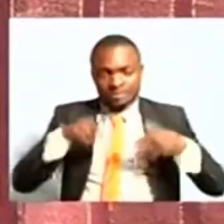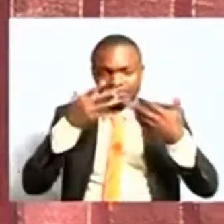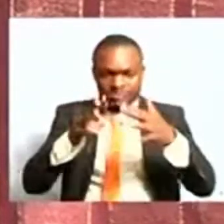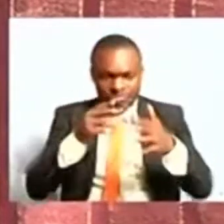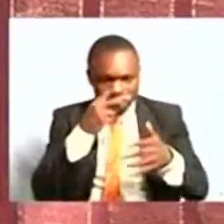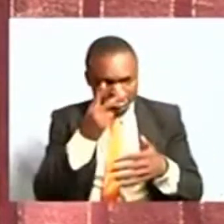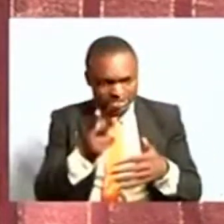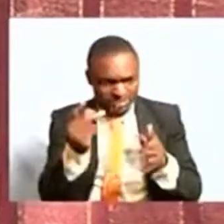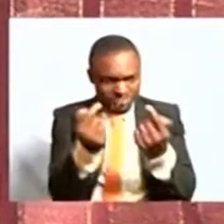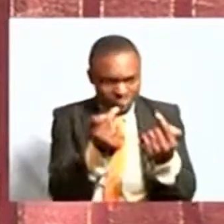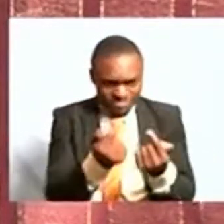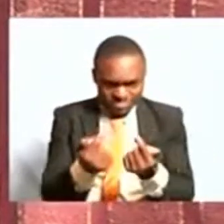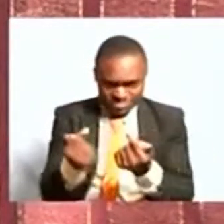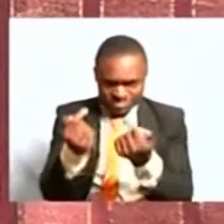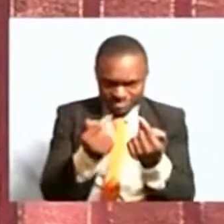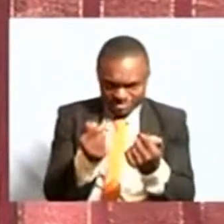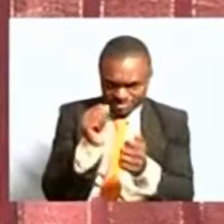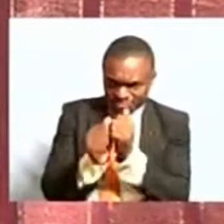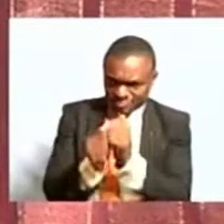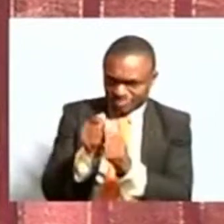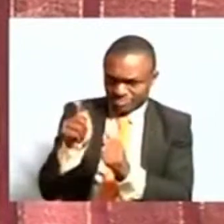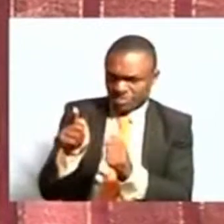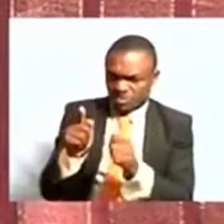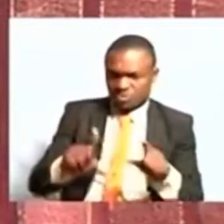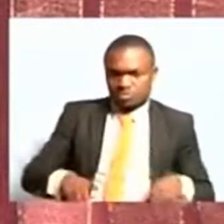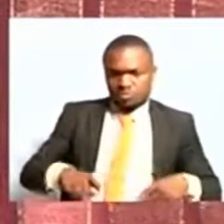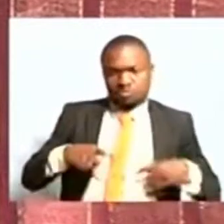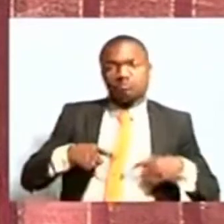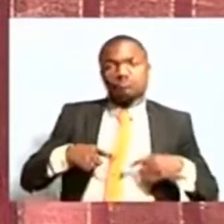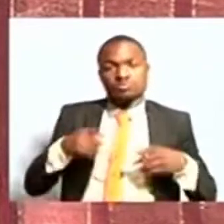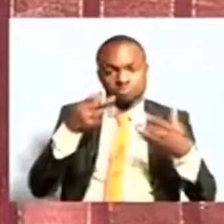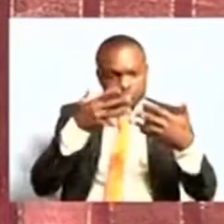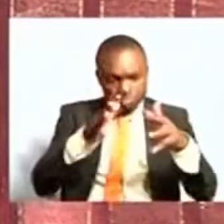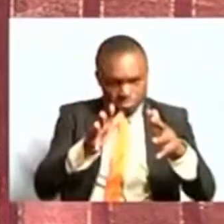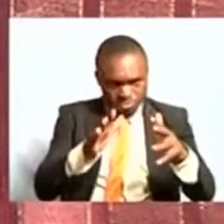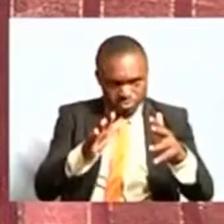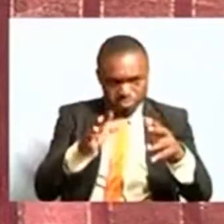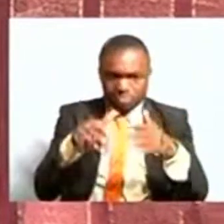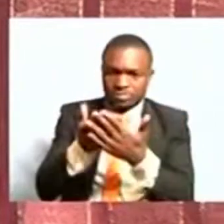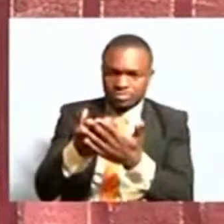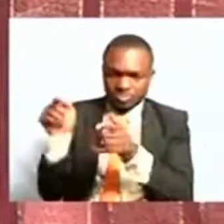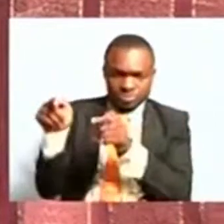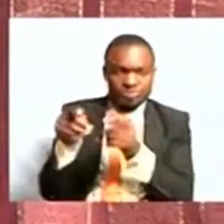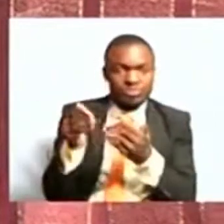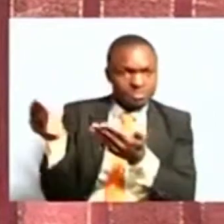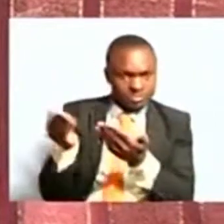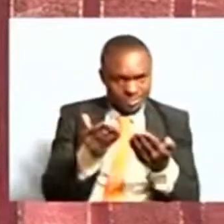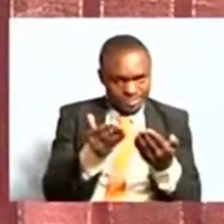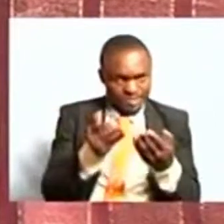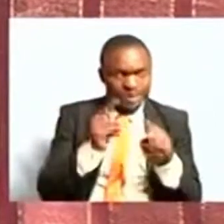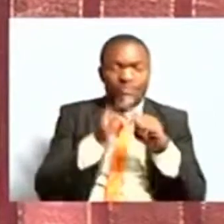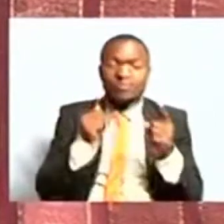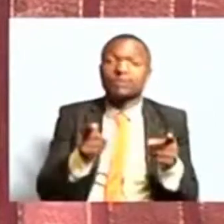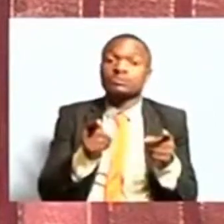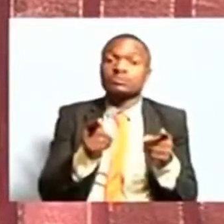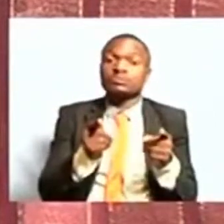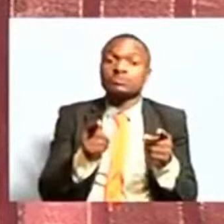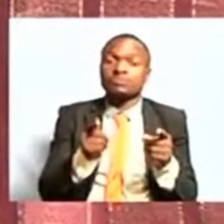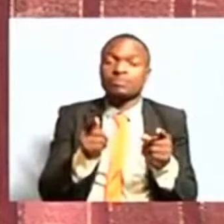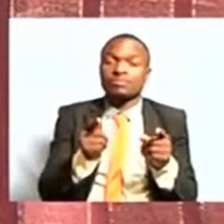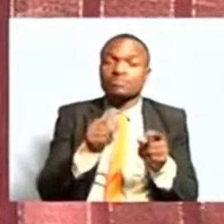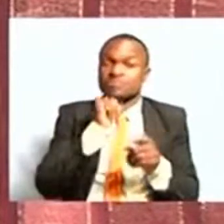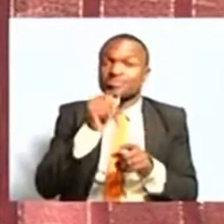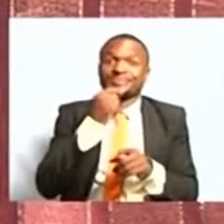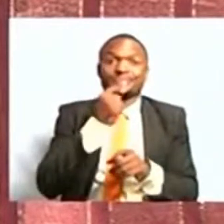the situation in which the life has been lost, and obviously that's how they come up with it. Right. But it's not, I